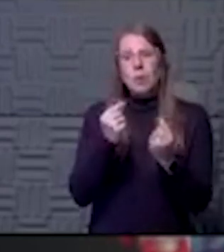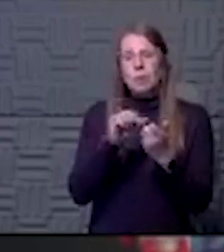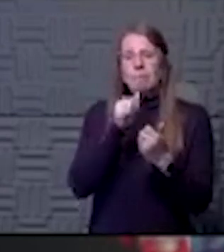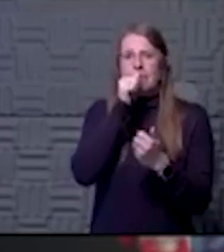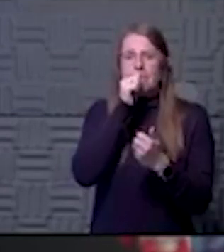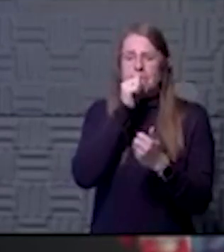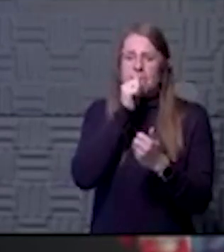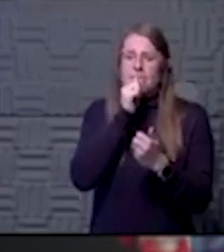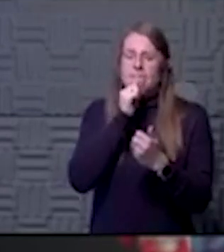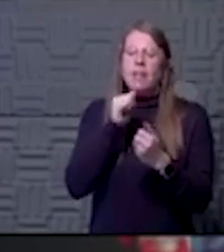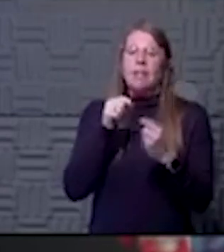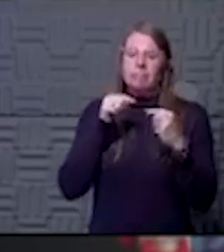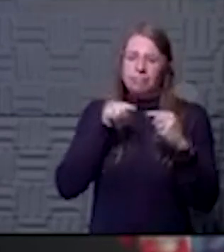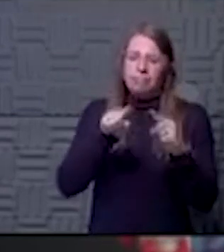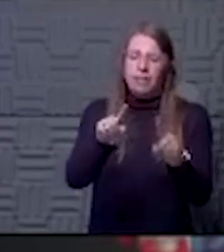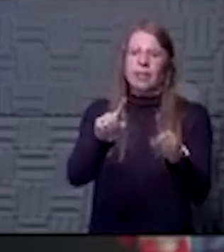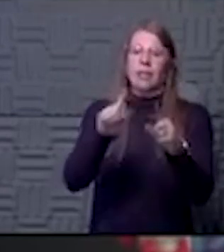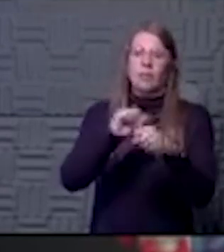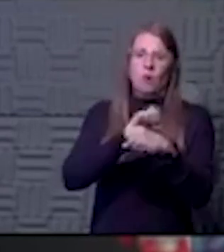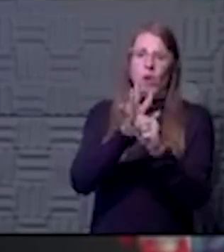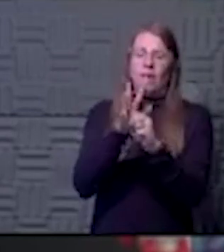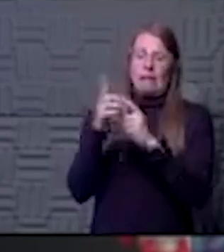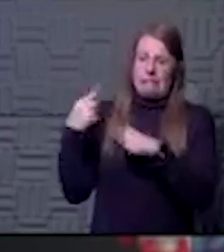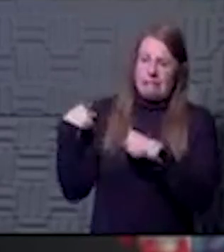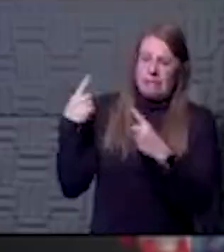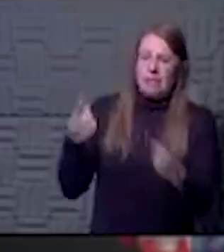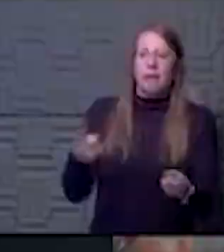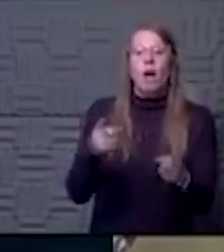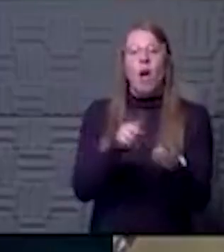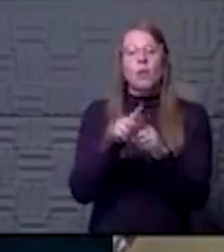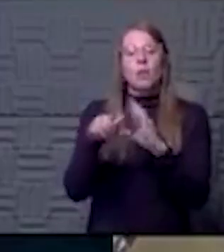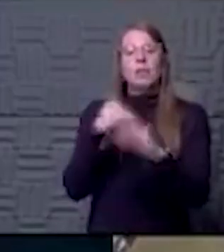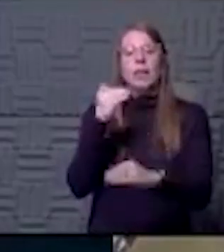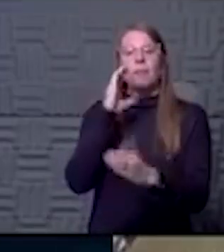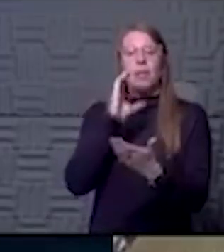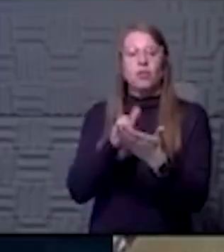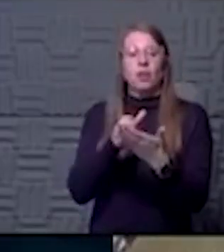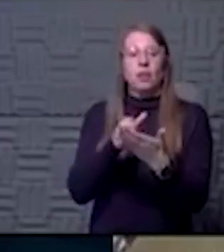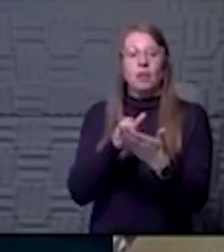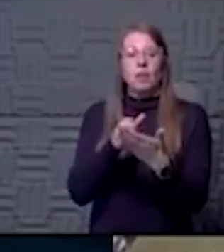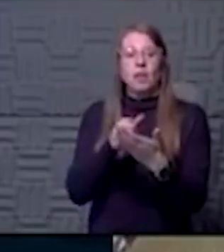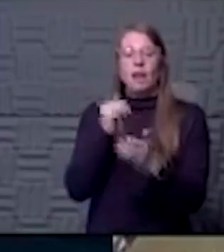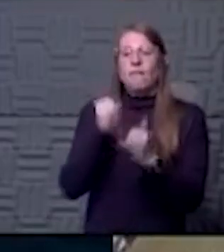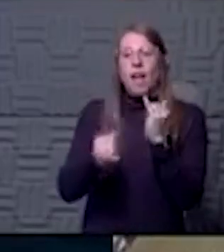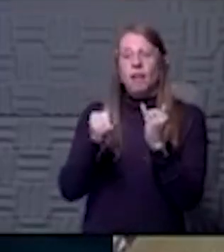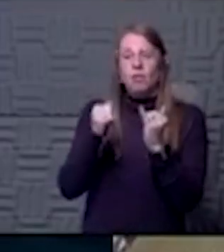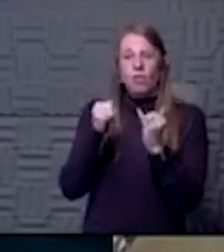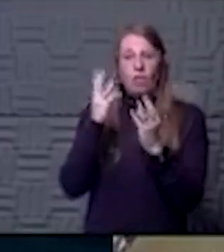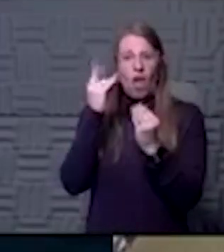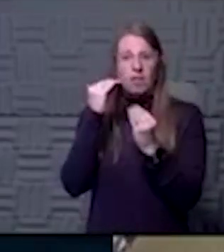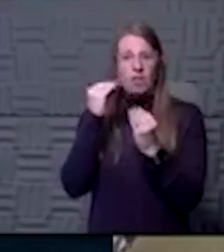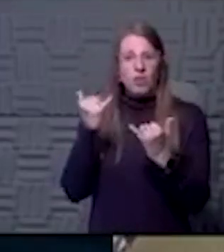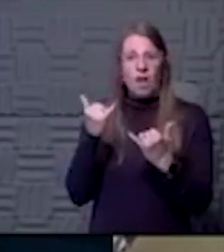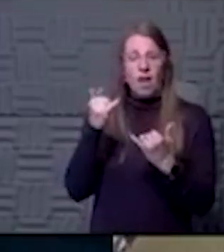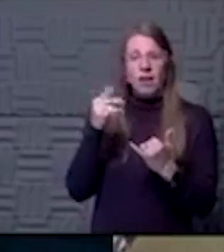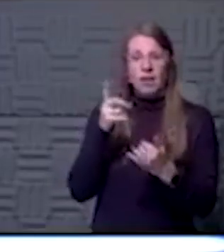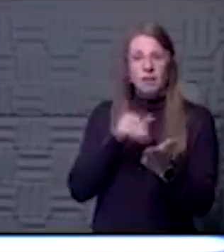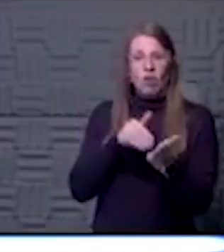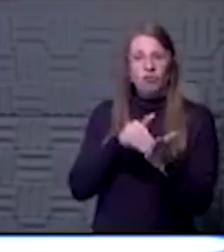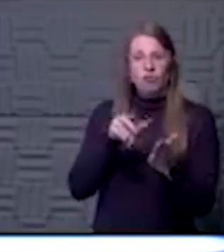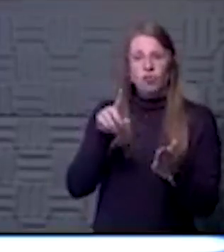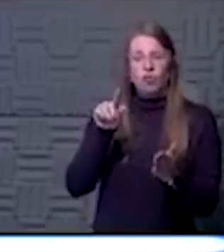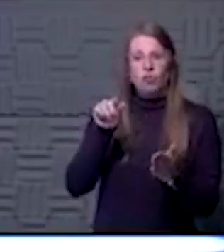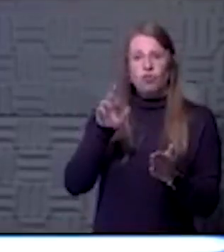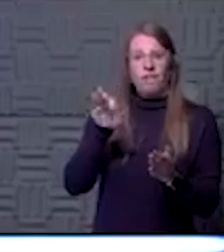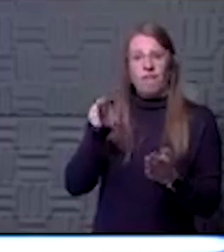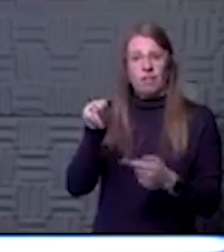coronavirus marathon. Also, remember to send us your mask picture. So first, Dr. Griffin, final thoughts about things today?